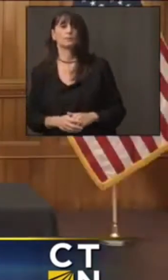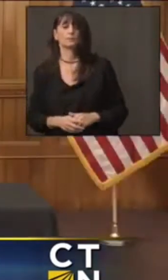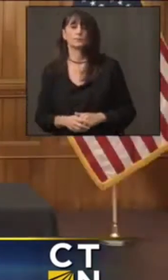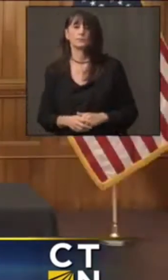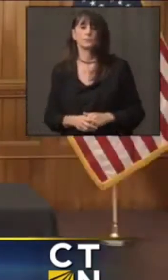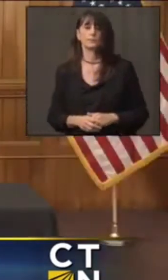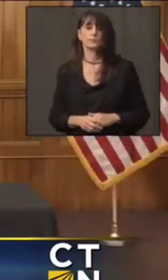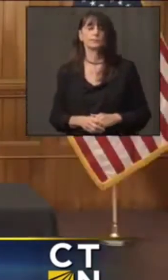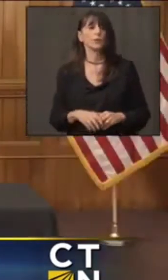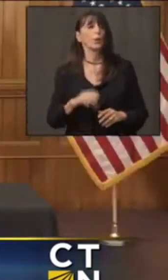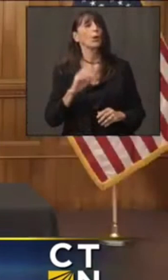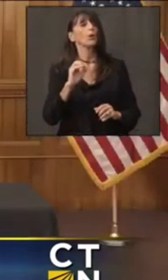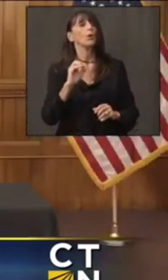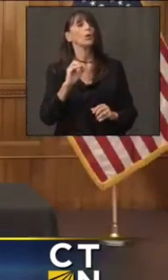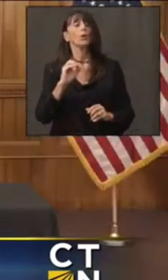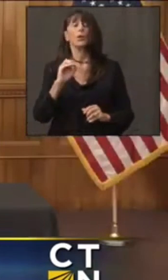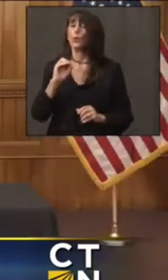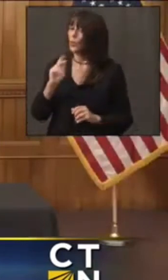Okay.